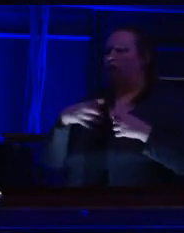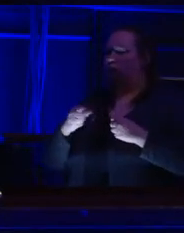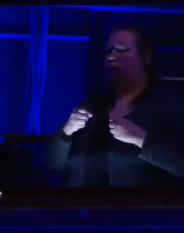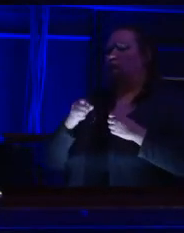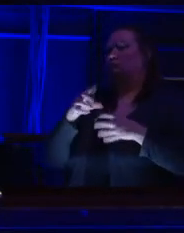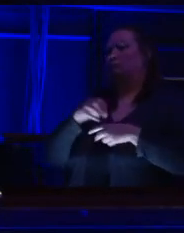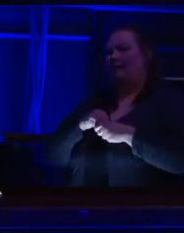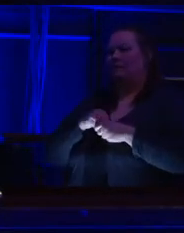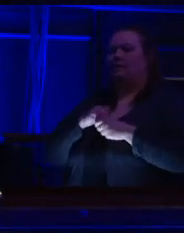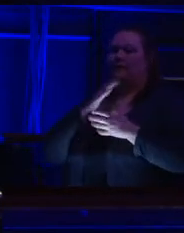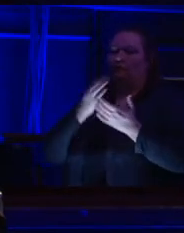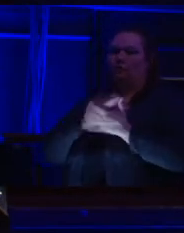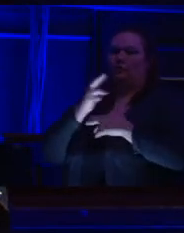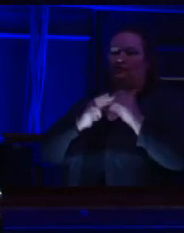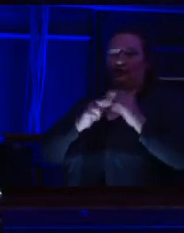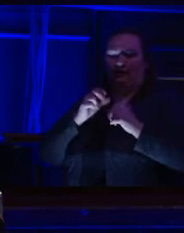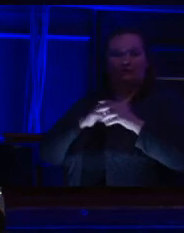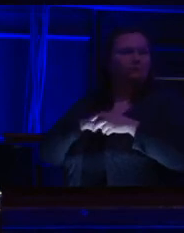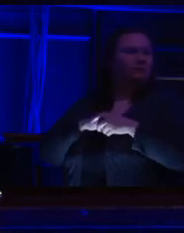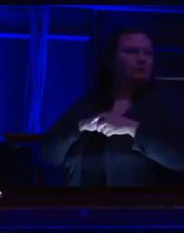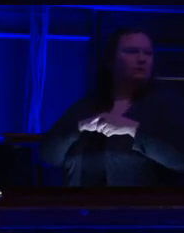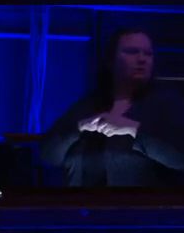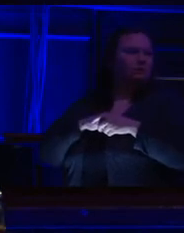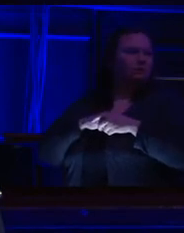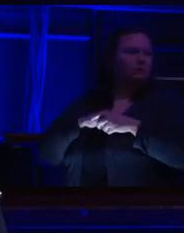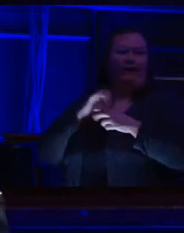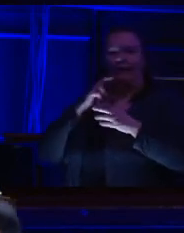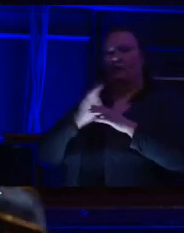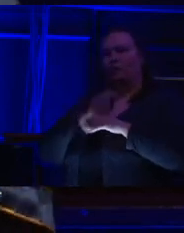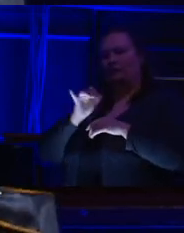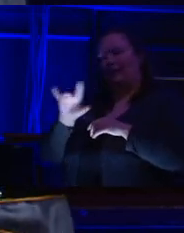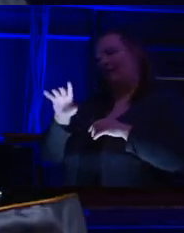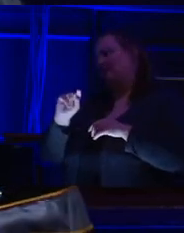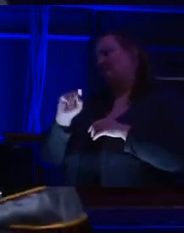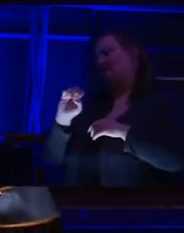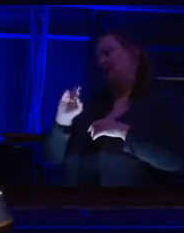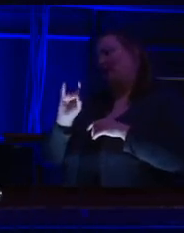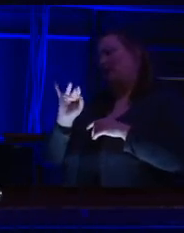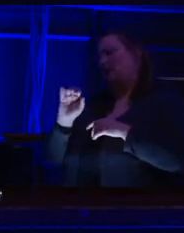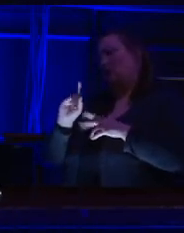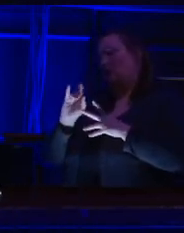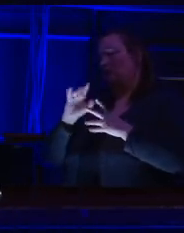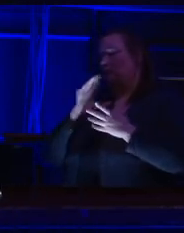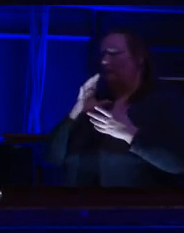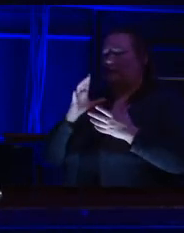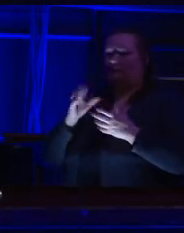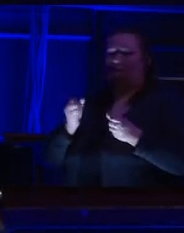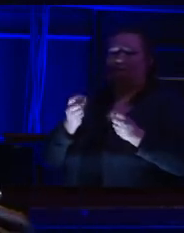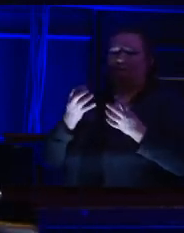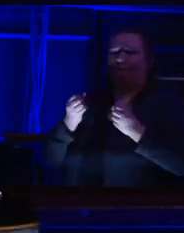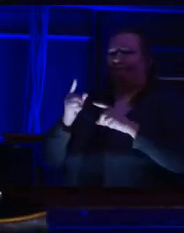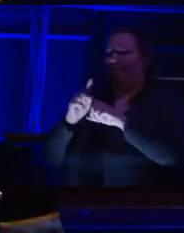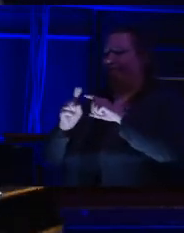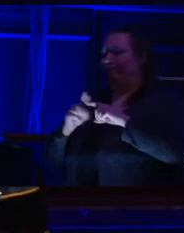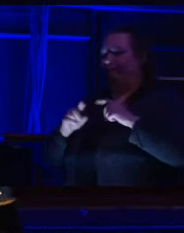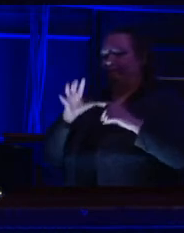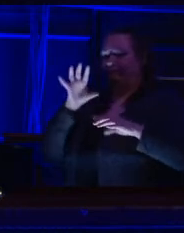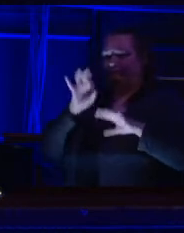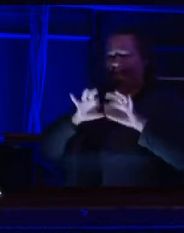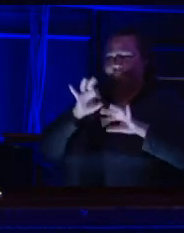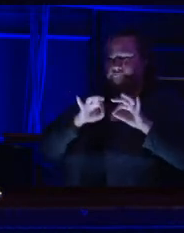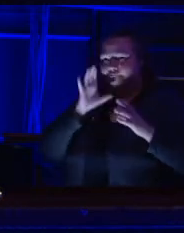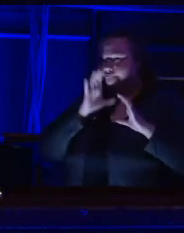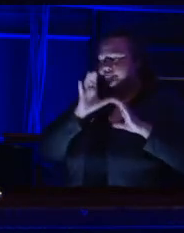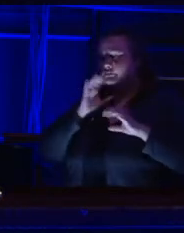facilities. Astronomers used that telescope to make numerous discoveries, and they established the University of Michigan